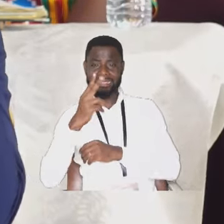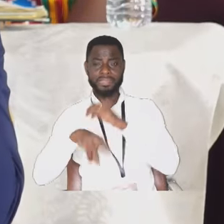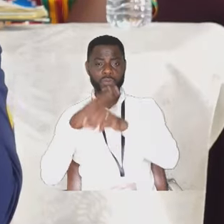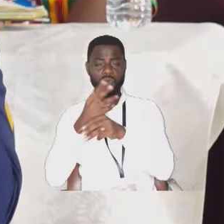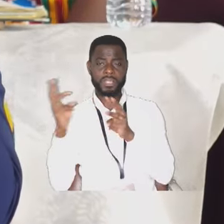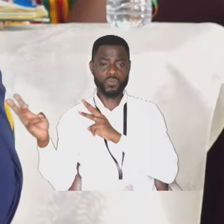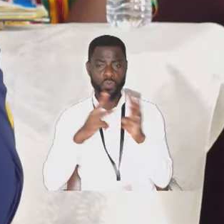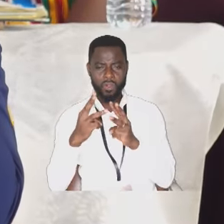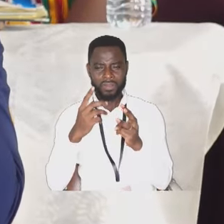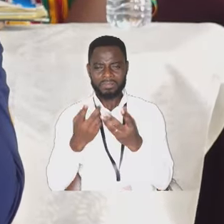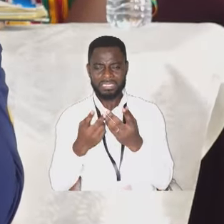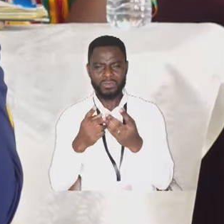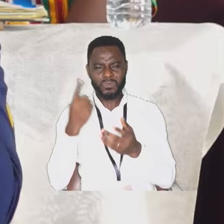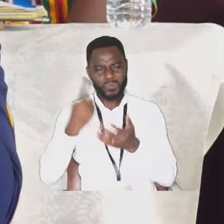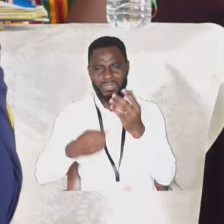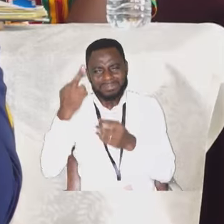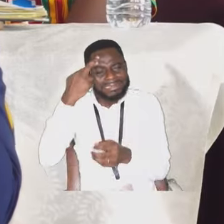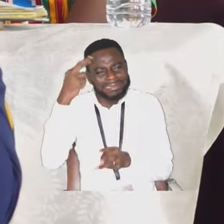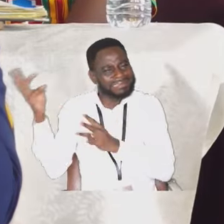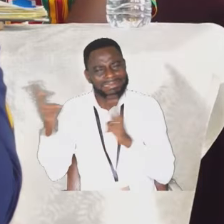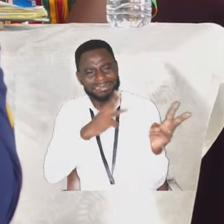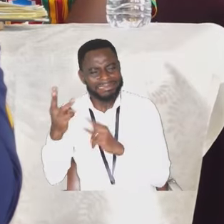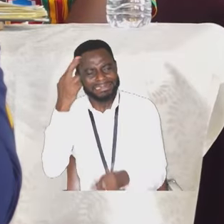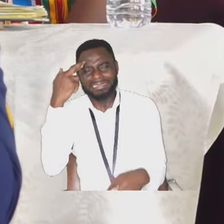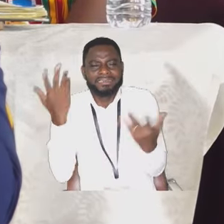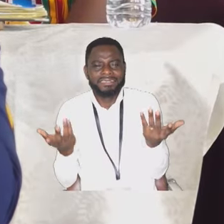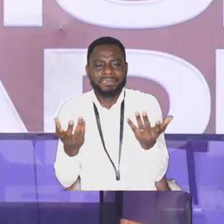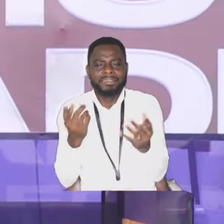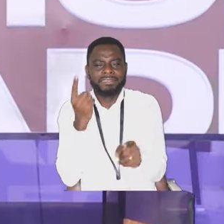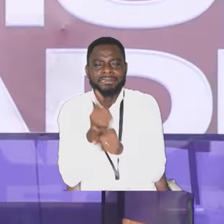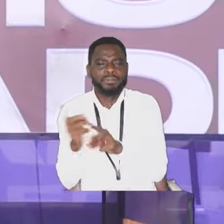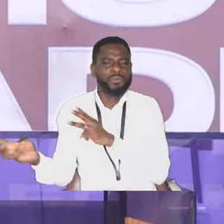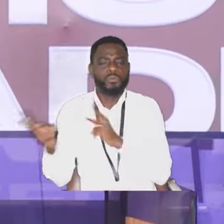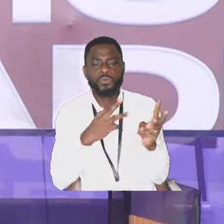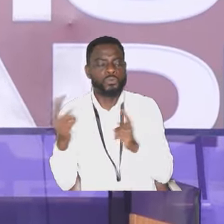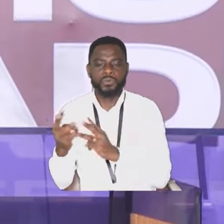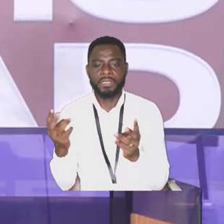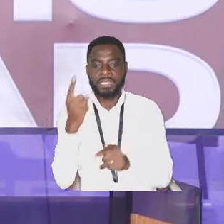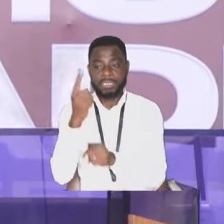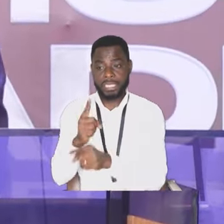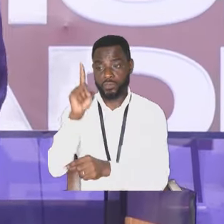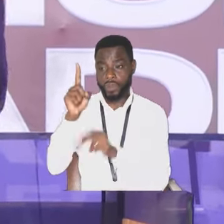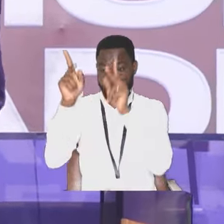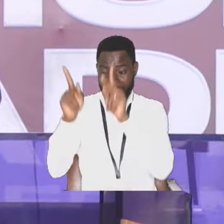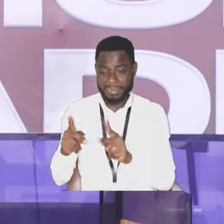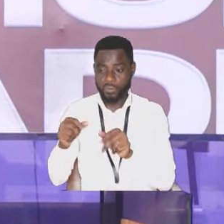for? They didn't fight to take territories. They didn't fight to do anything. It is just one person who keeps on